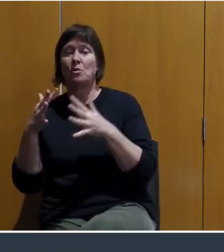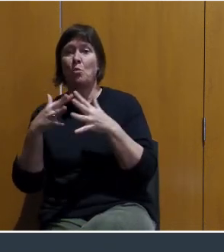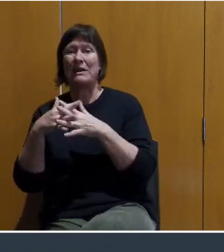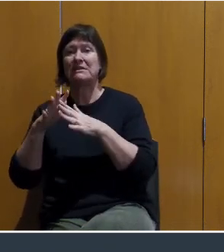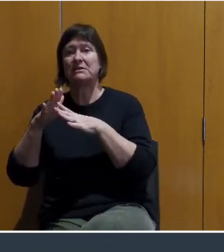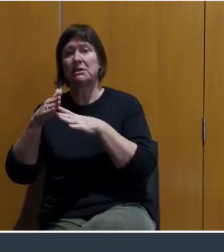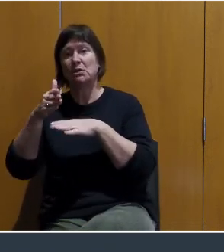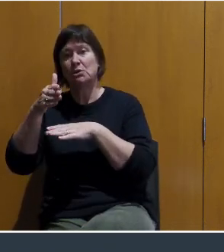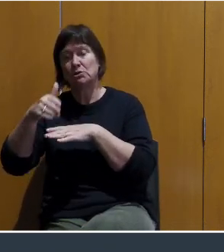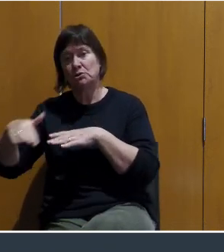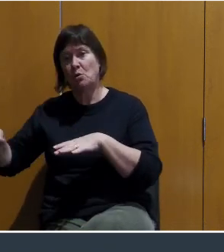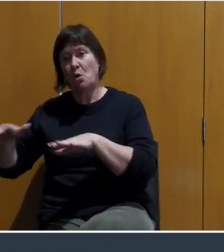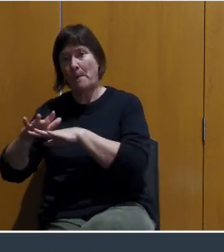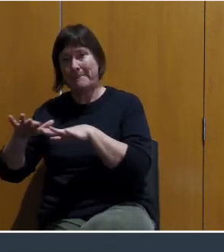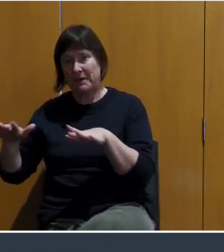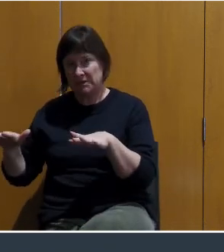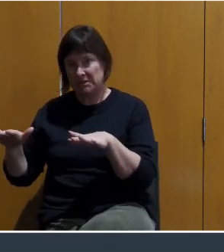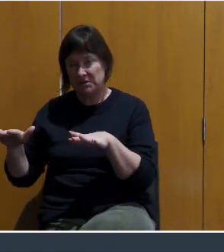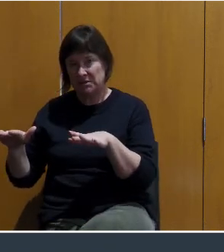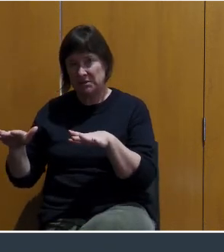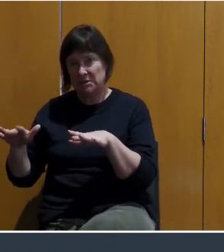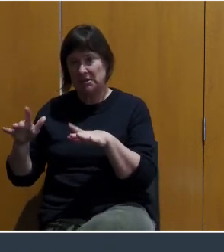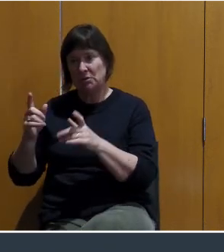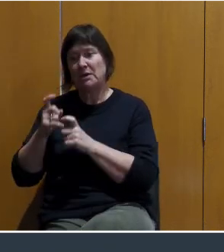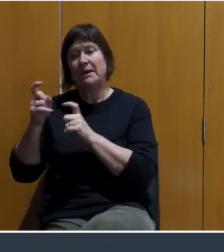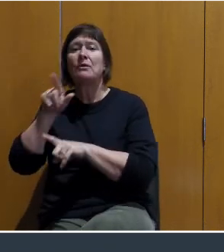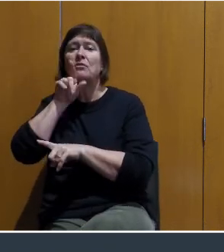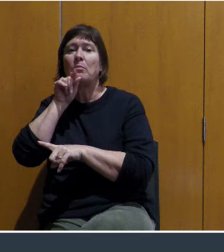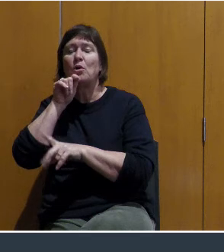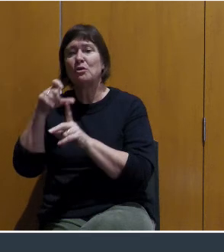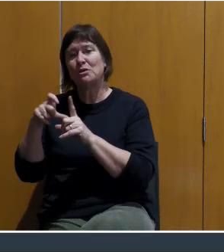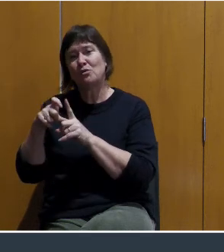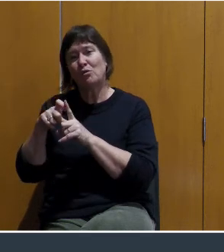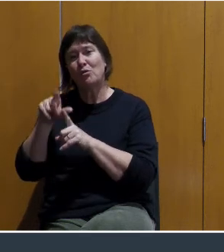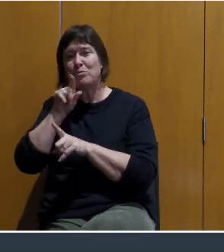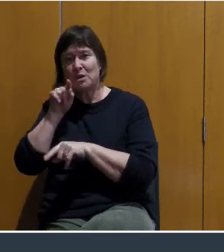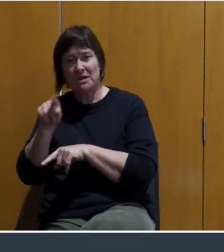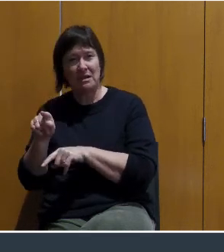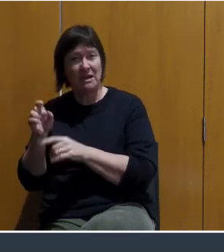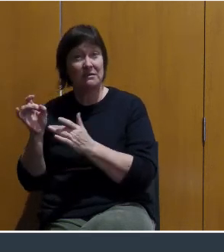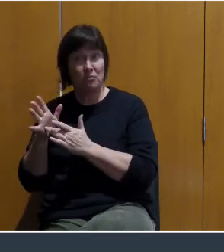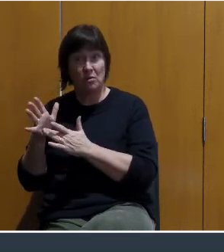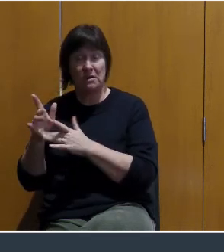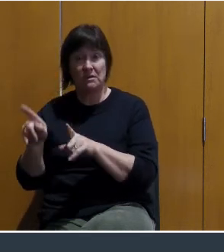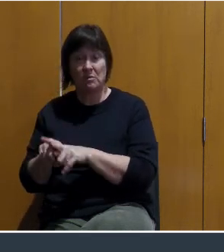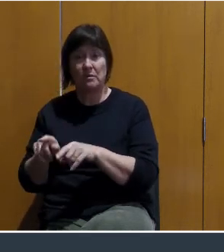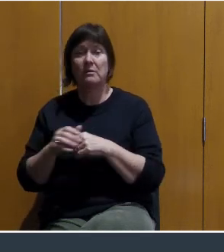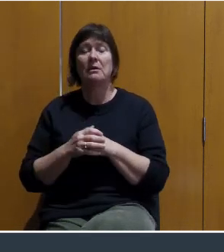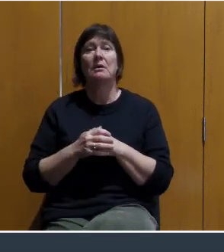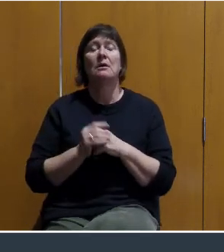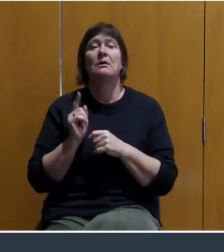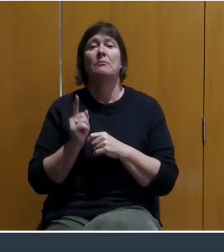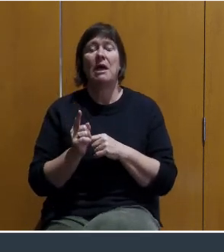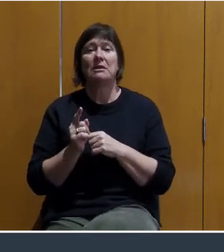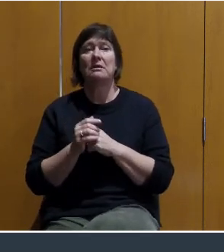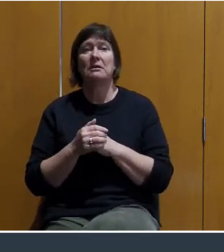Beach to look after the dock trawls, and I think that's a really important issue. But I would like